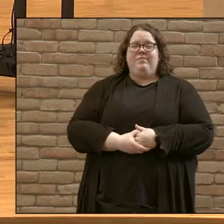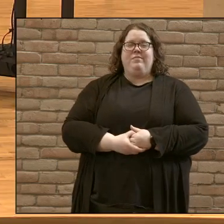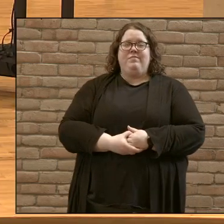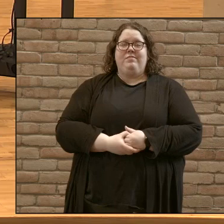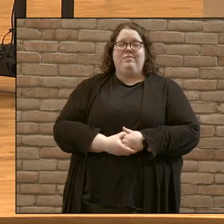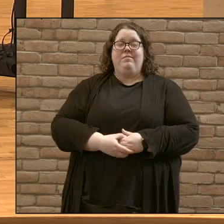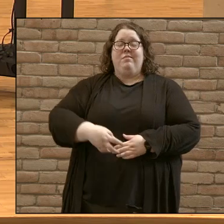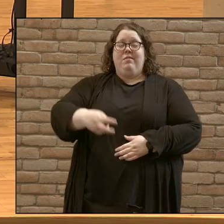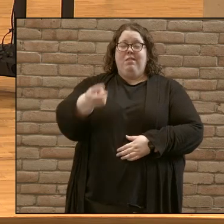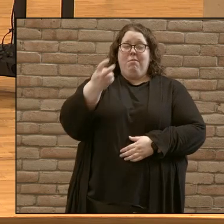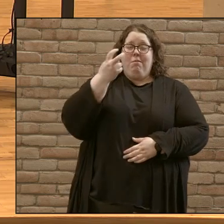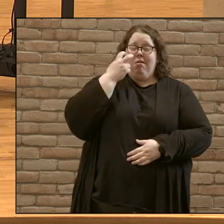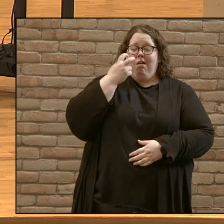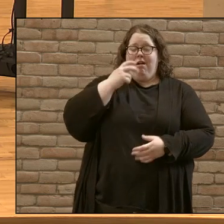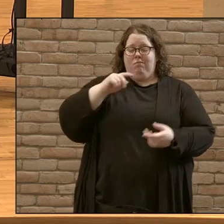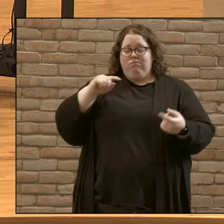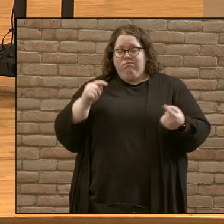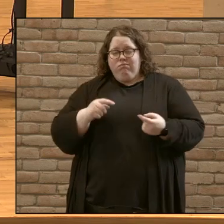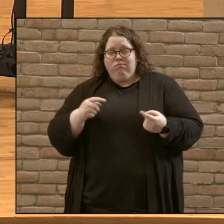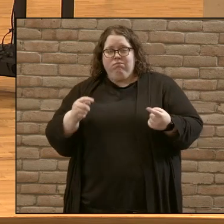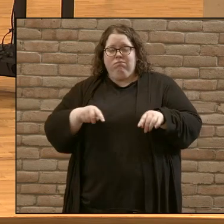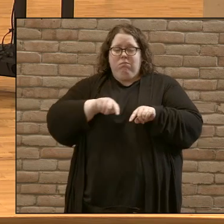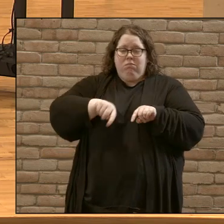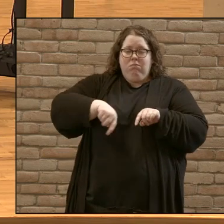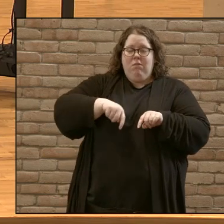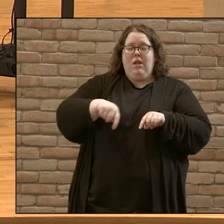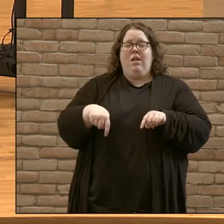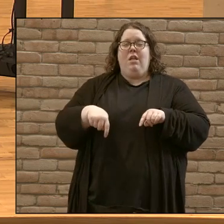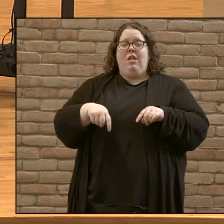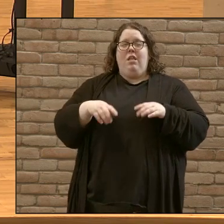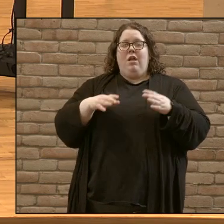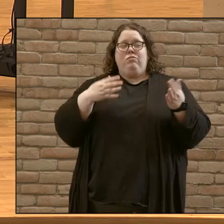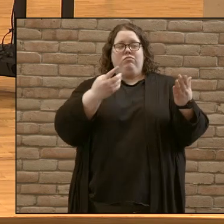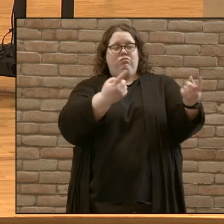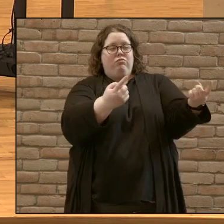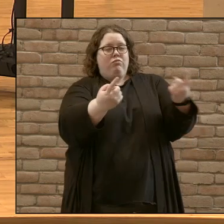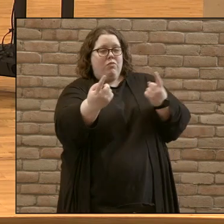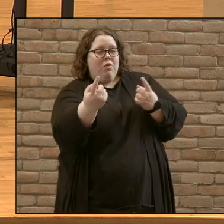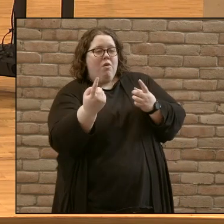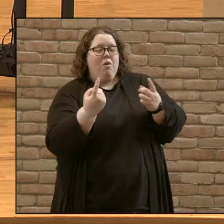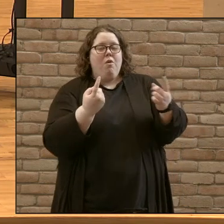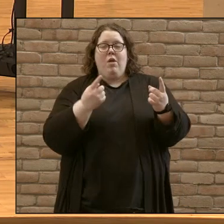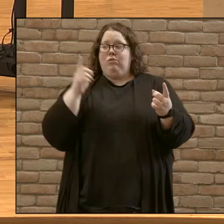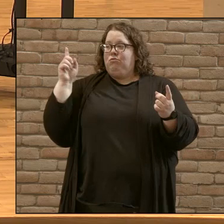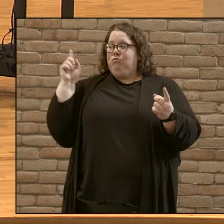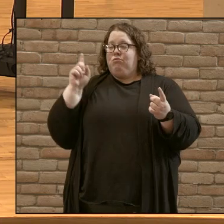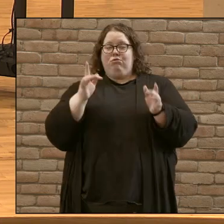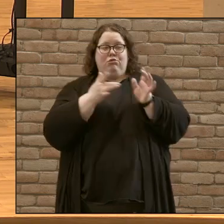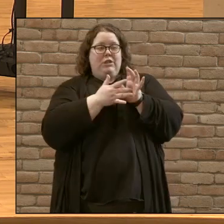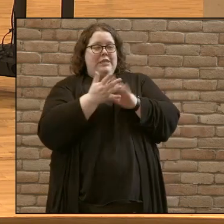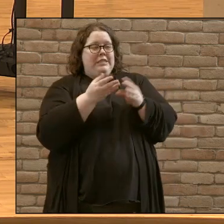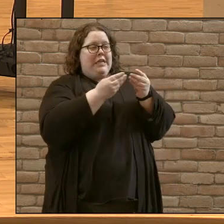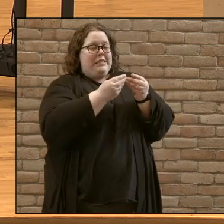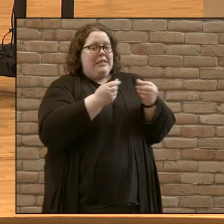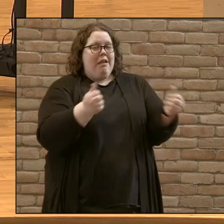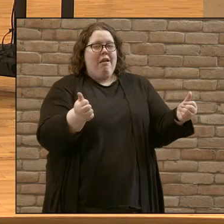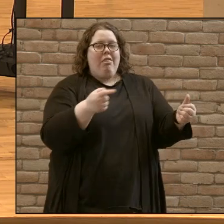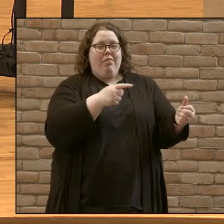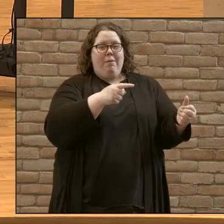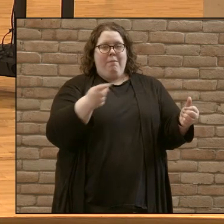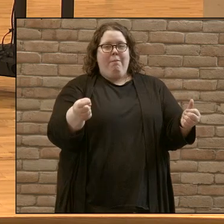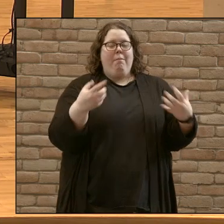and the lame came to him at the temple, and he healed them. It's the very next